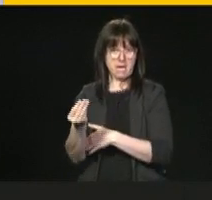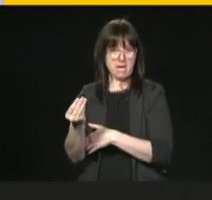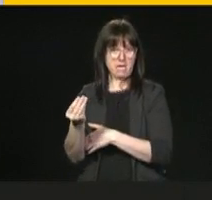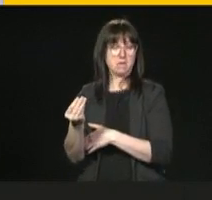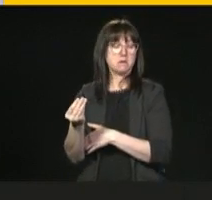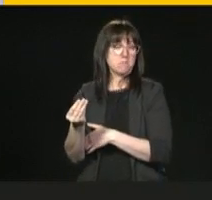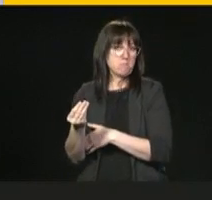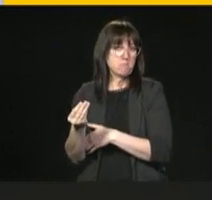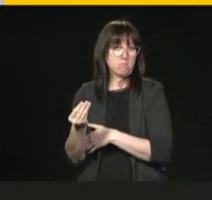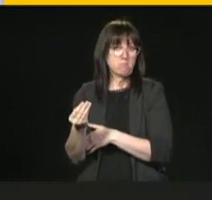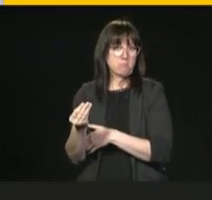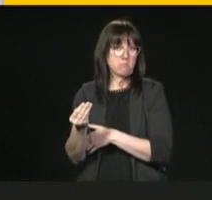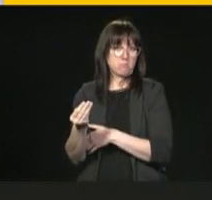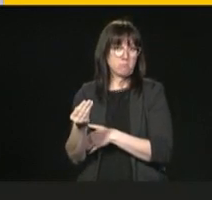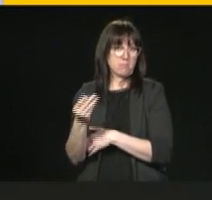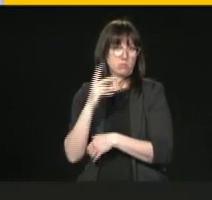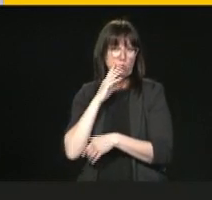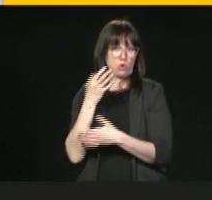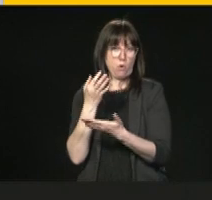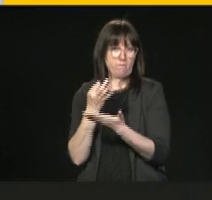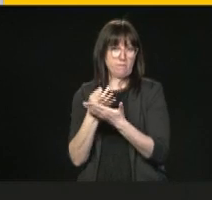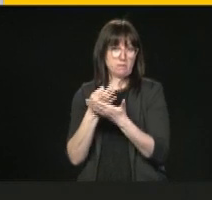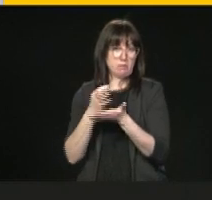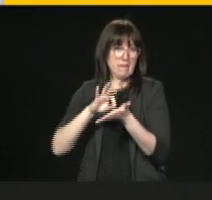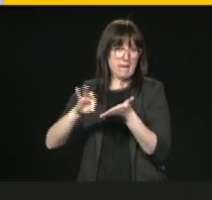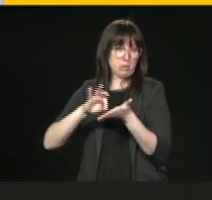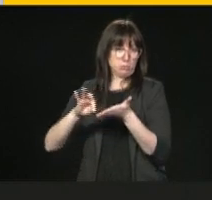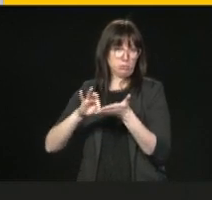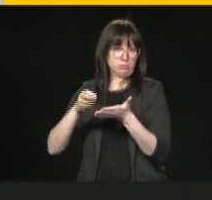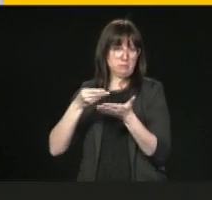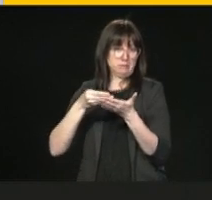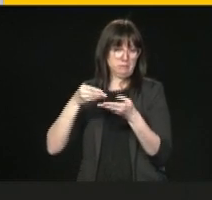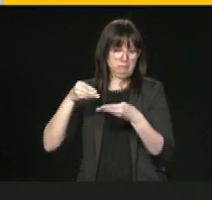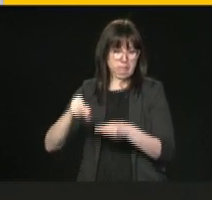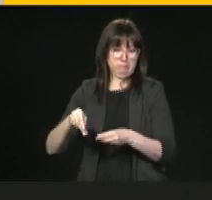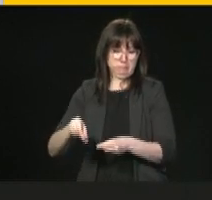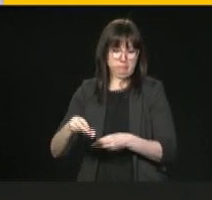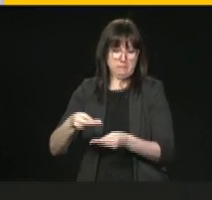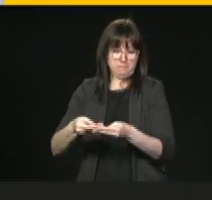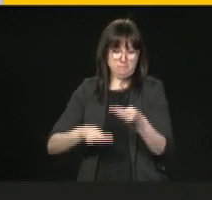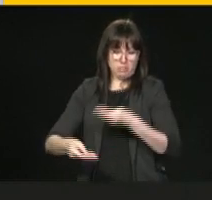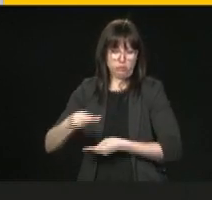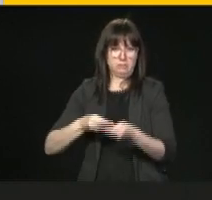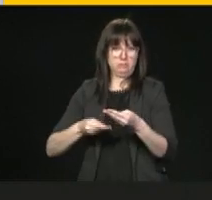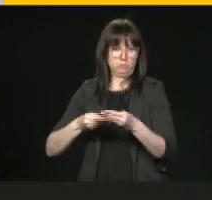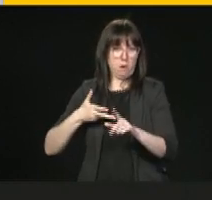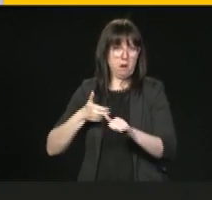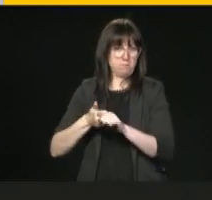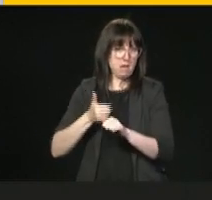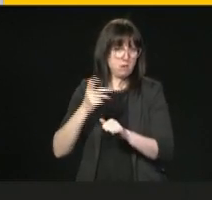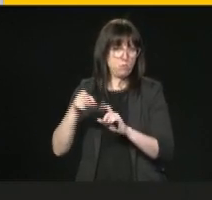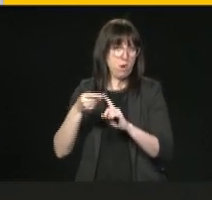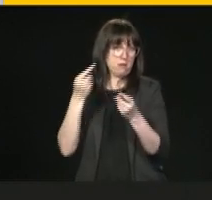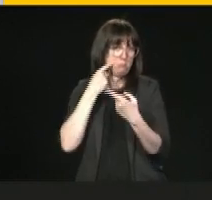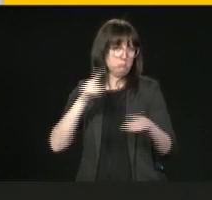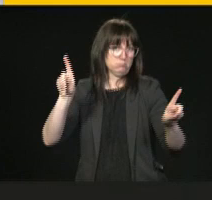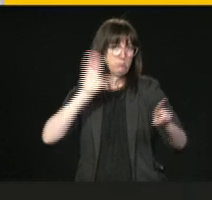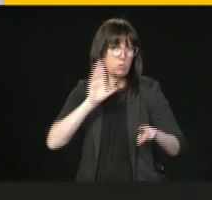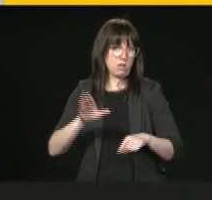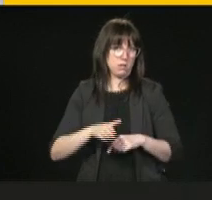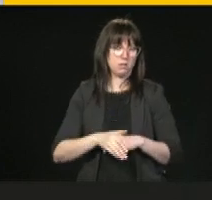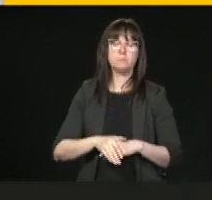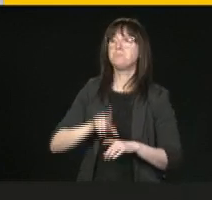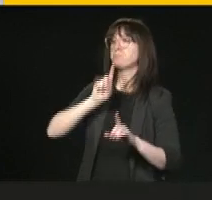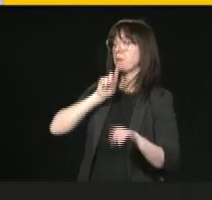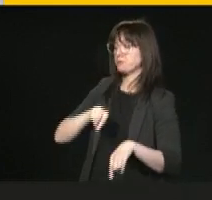see a fiscal accounting of all these spending measures in a fiscal update or a budget? We've